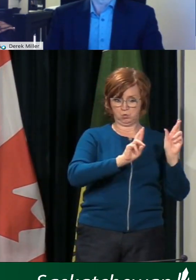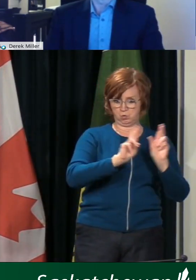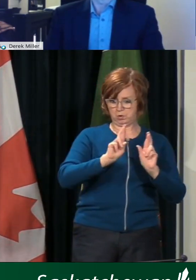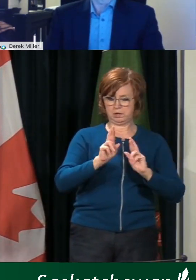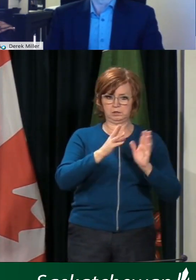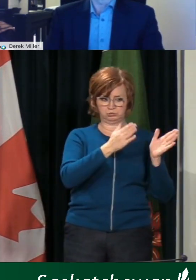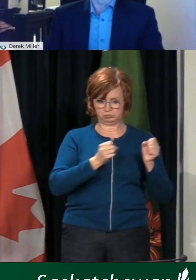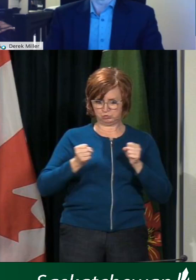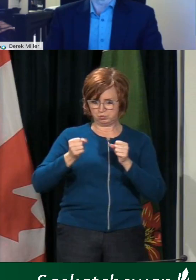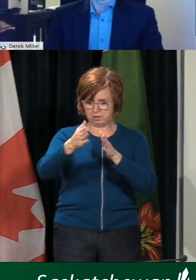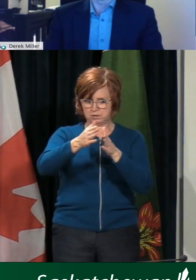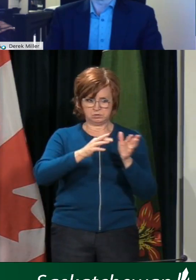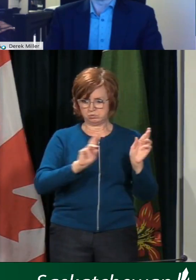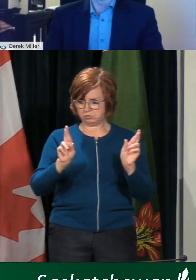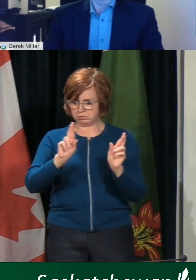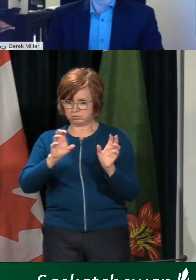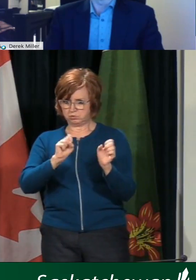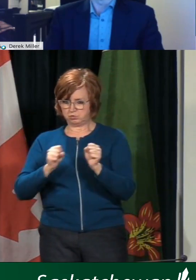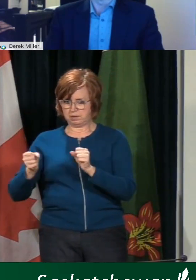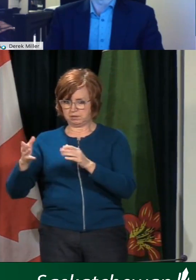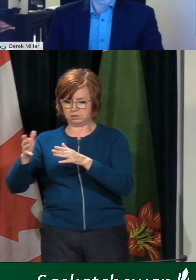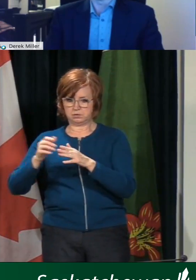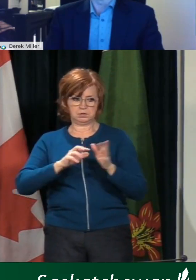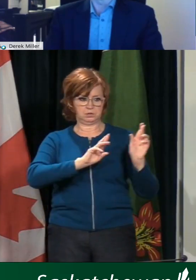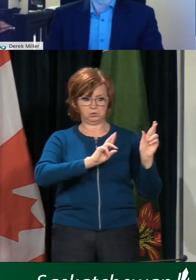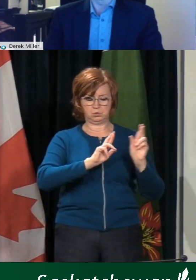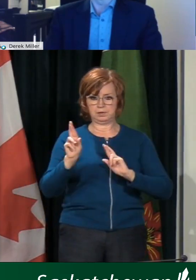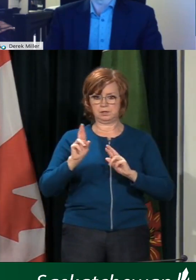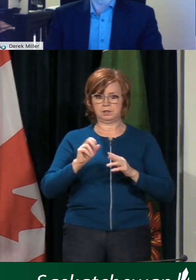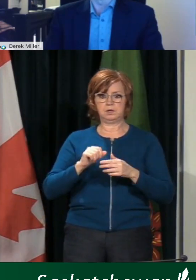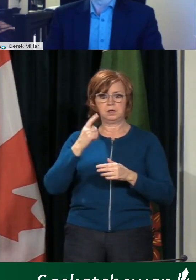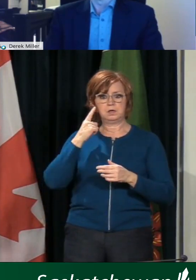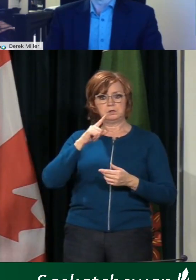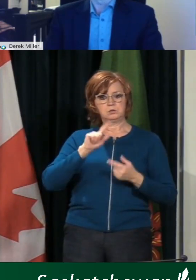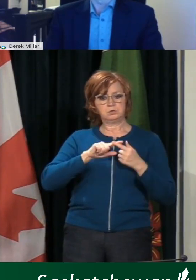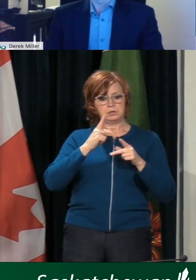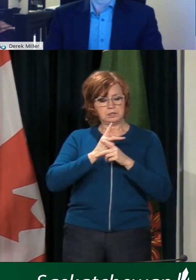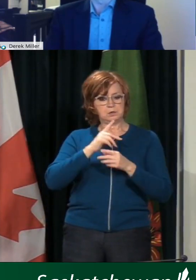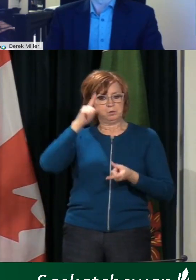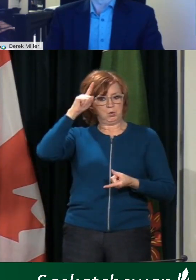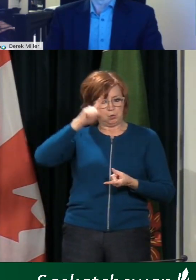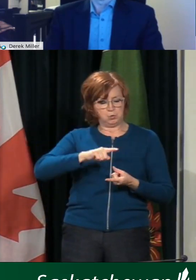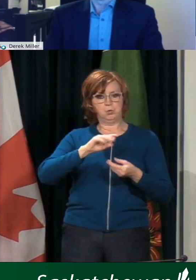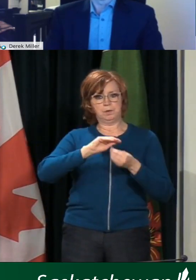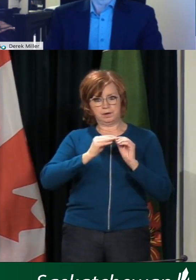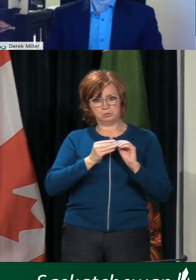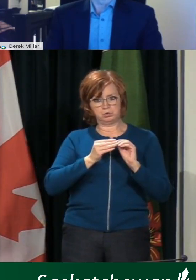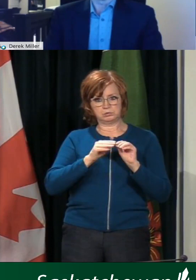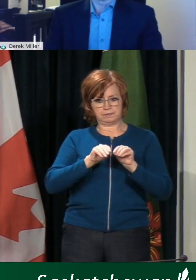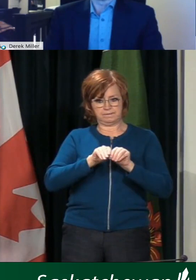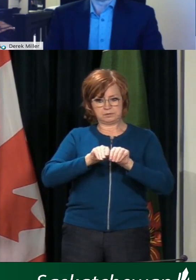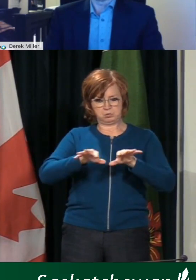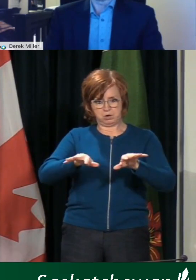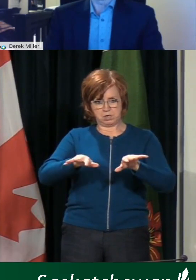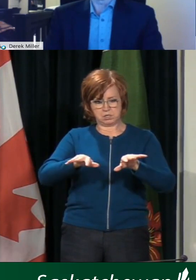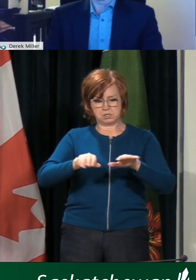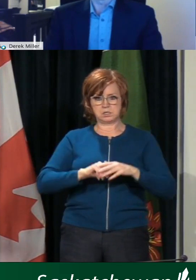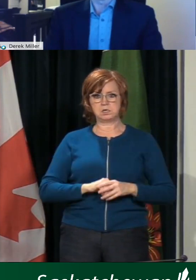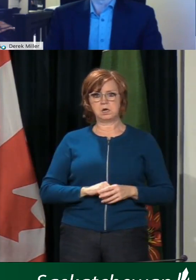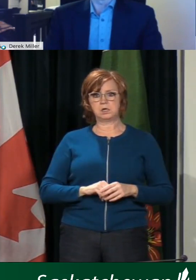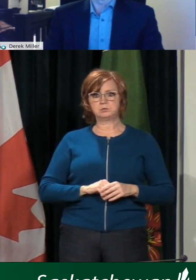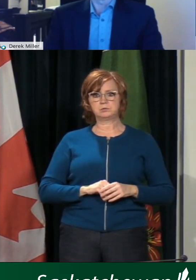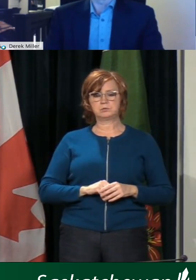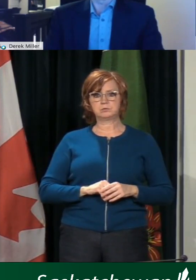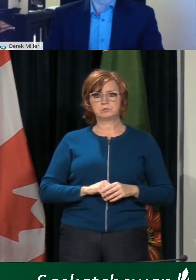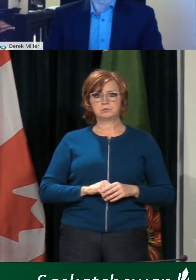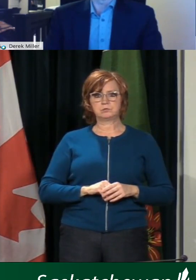continues to support the sustainment of low rates of transmission, but I want to emphasize that